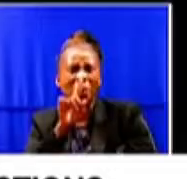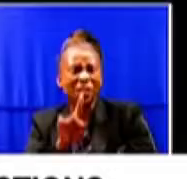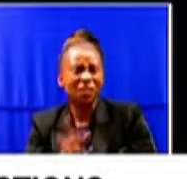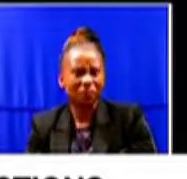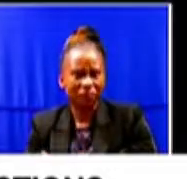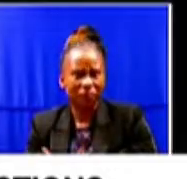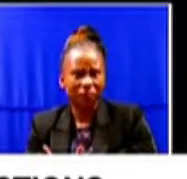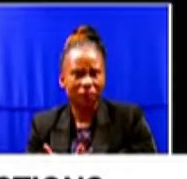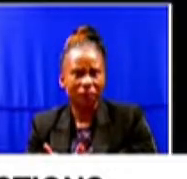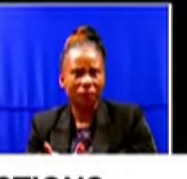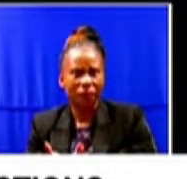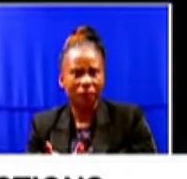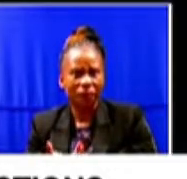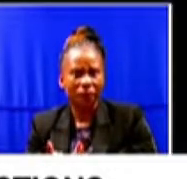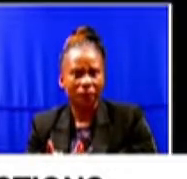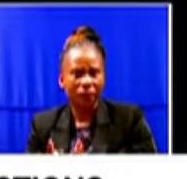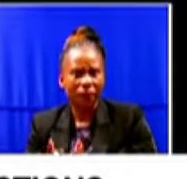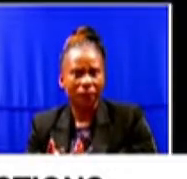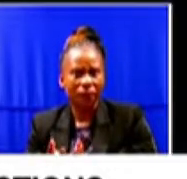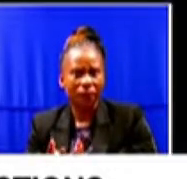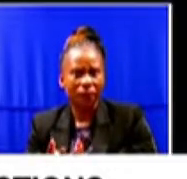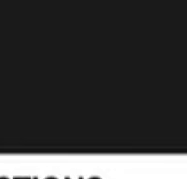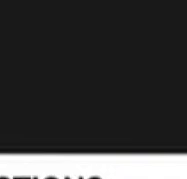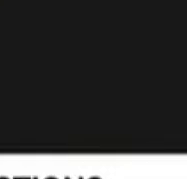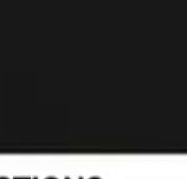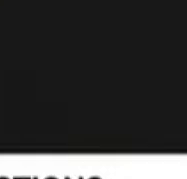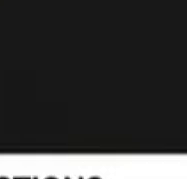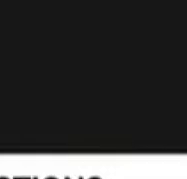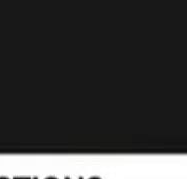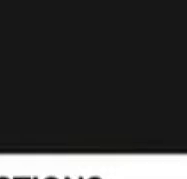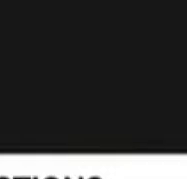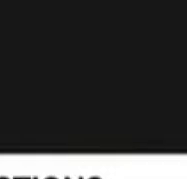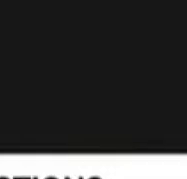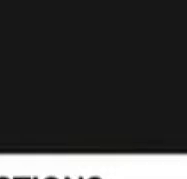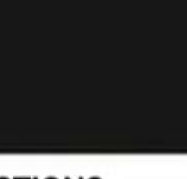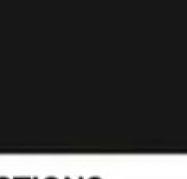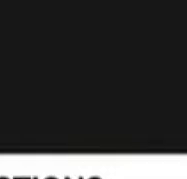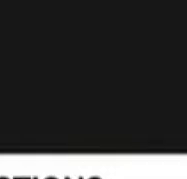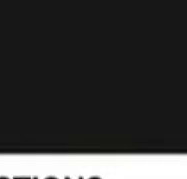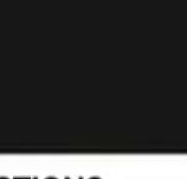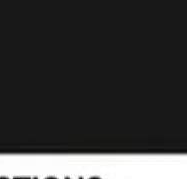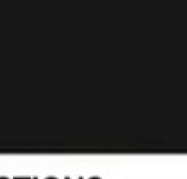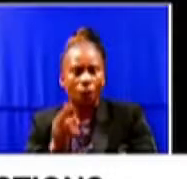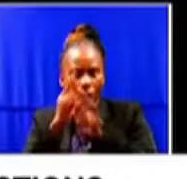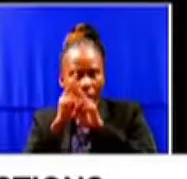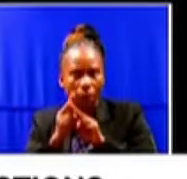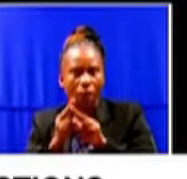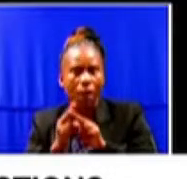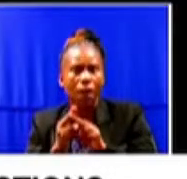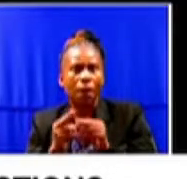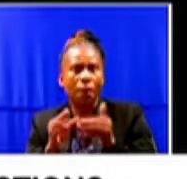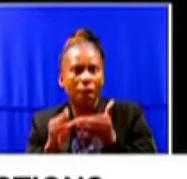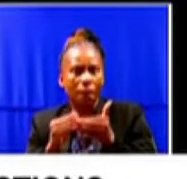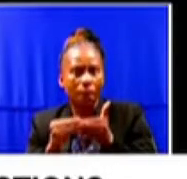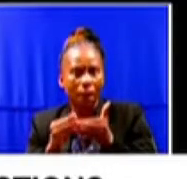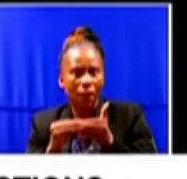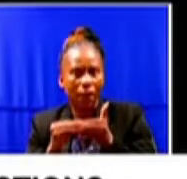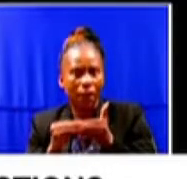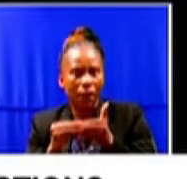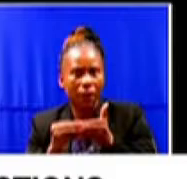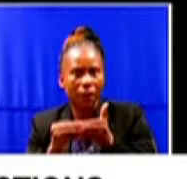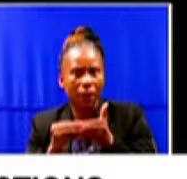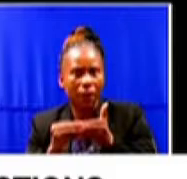The honorable... The statement, Deputy Chair, it's a question. The honorable member who rose, whether by disguised as